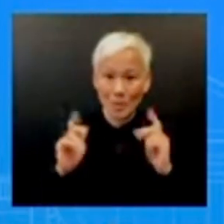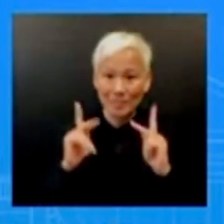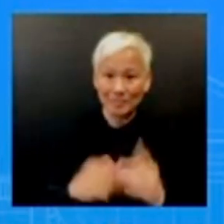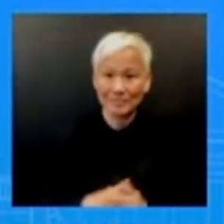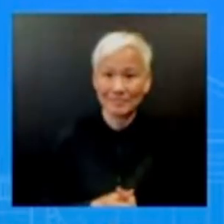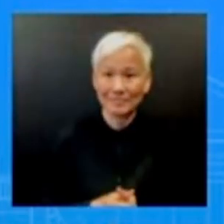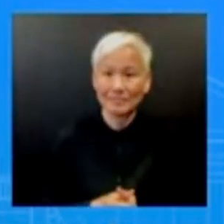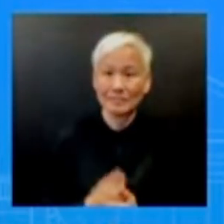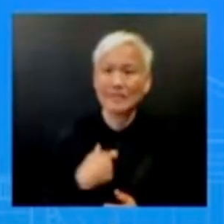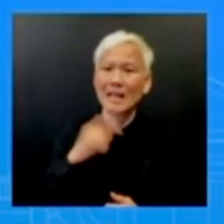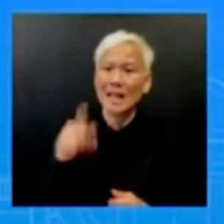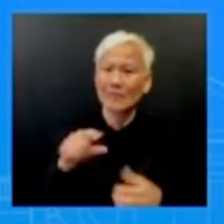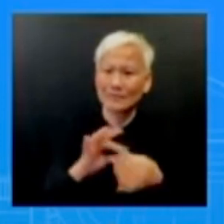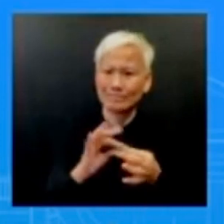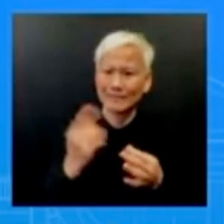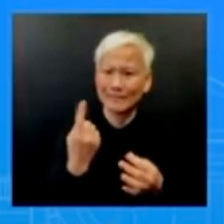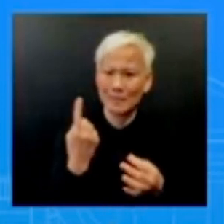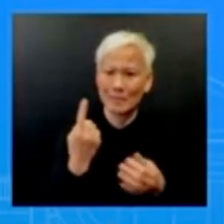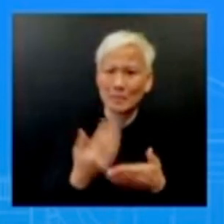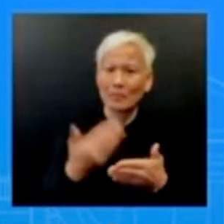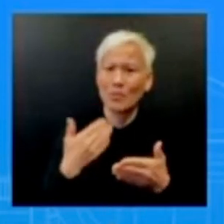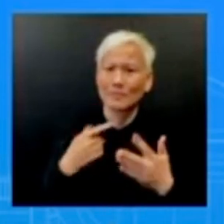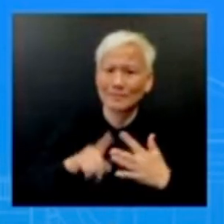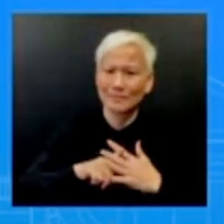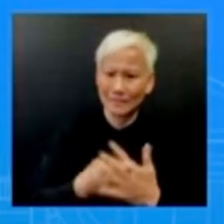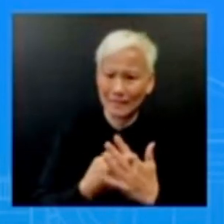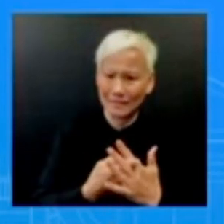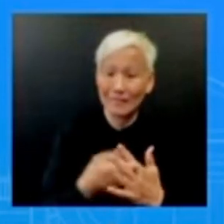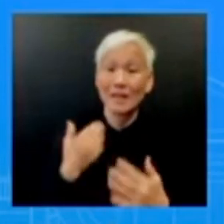we start. I know some folks are probably going to leave the room.